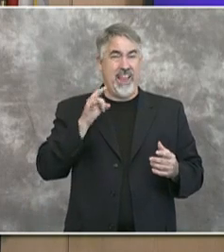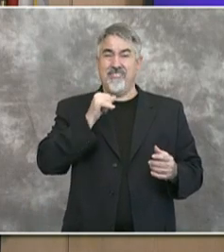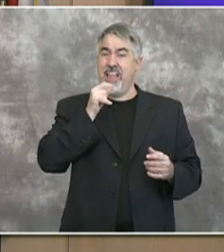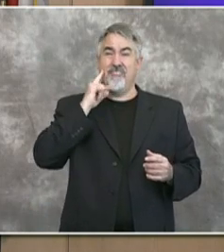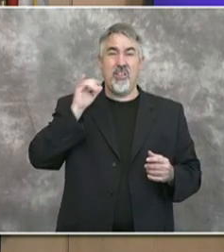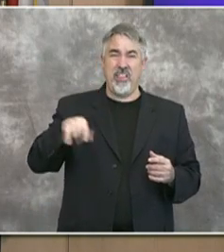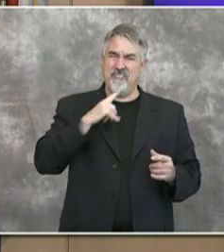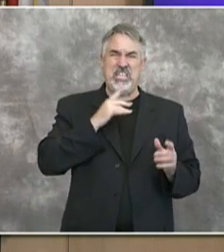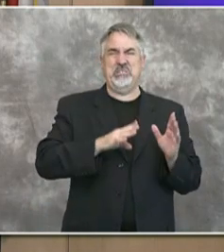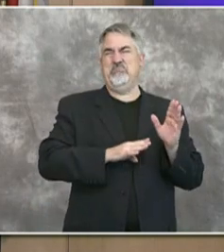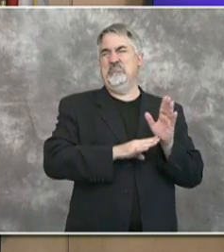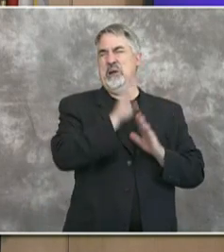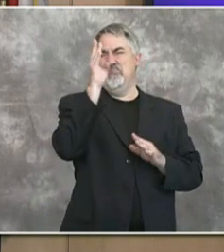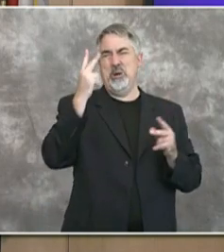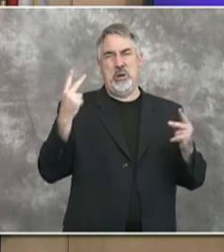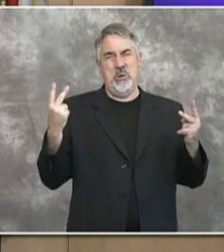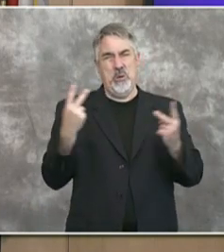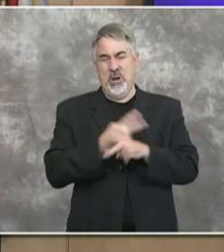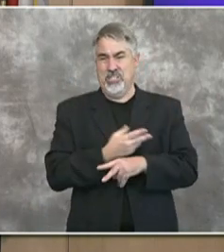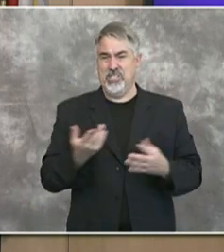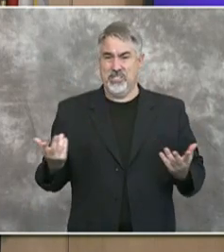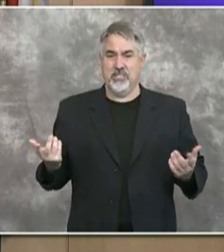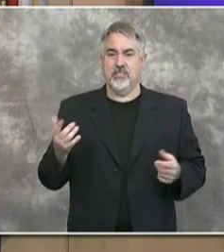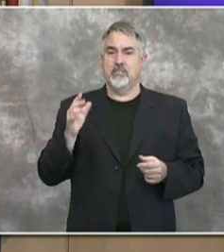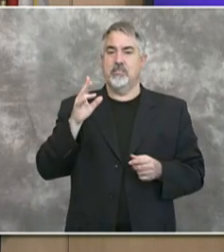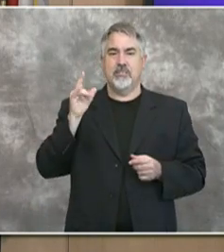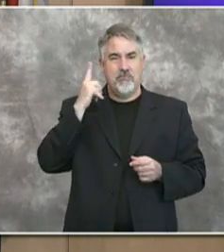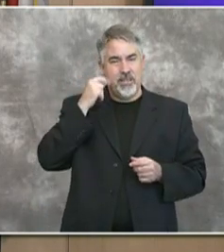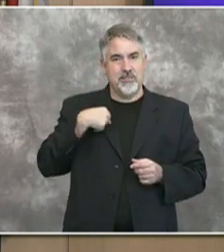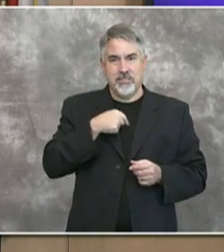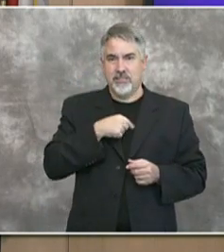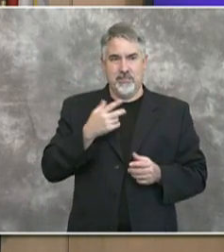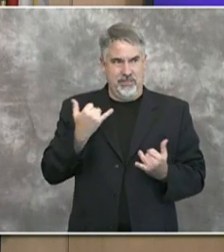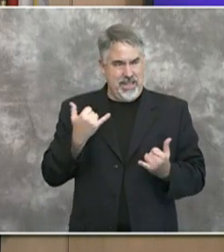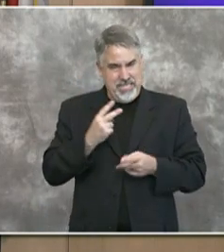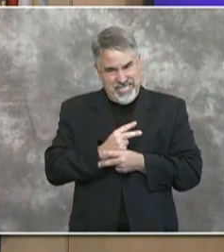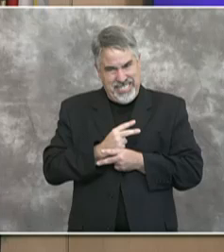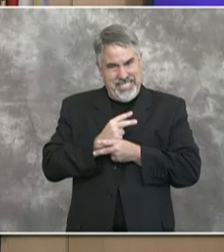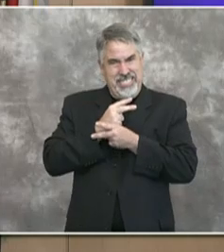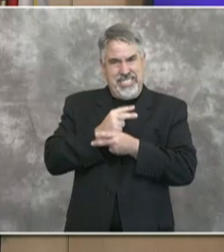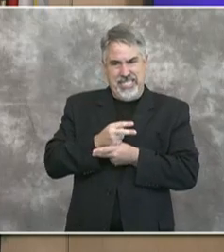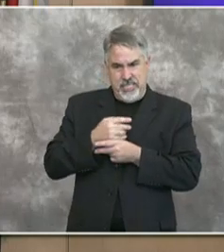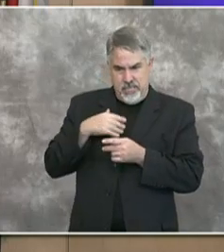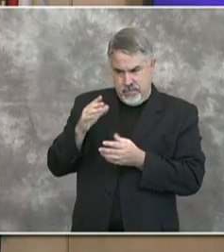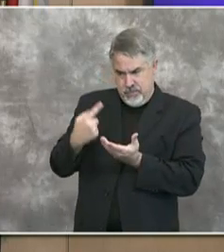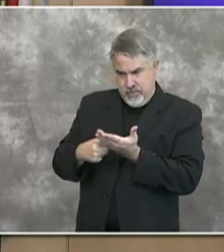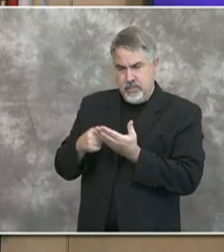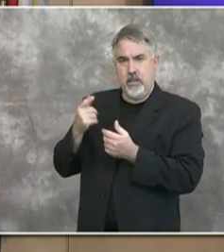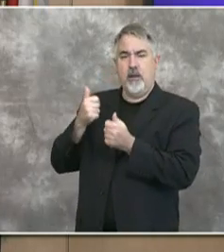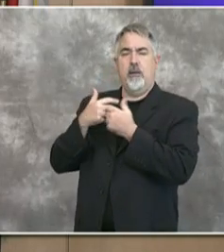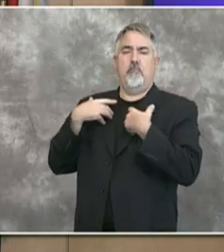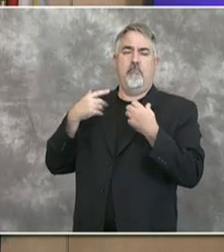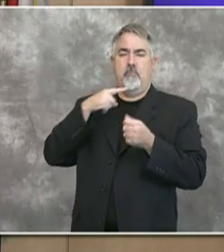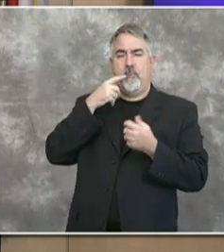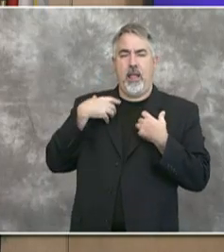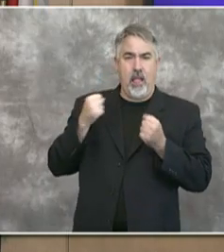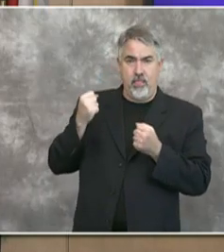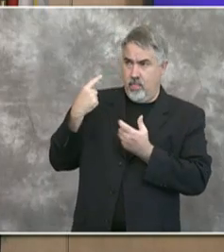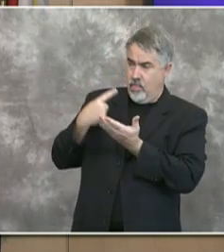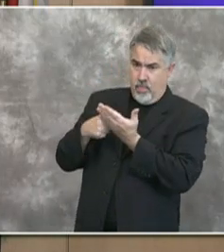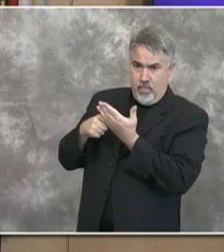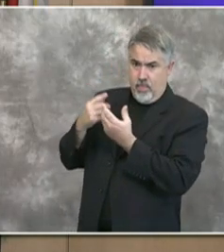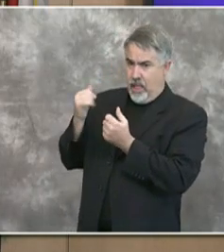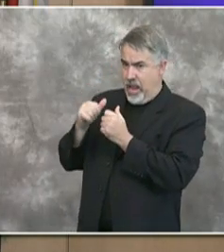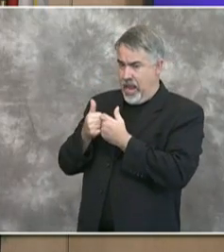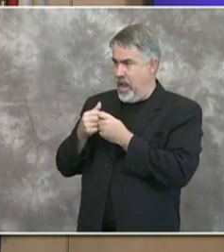reiterate the point that if we don't come out of this the right way, based on public health, based on our capacity, based on our rate of spread, based on